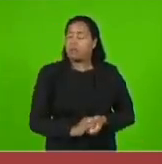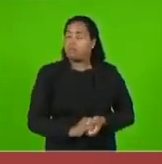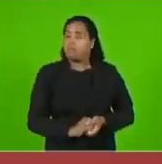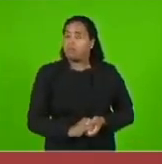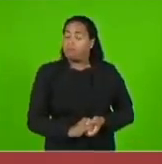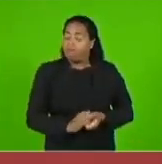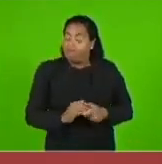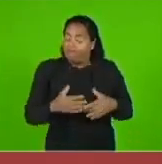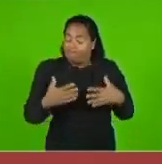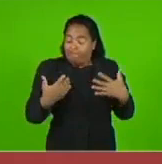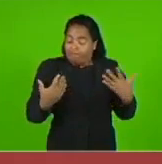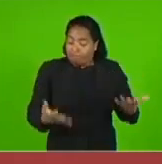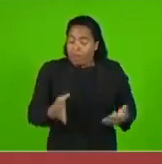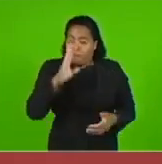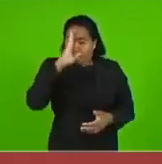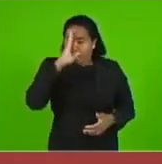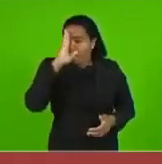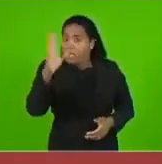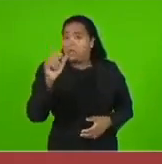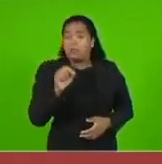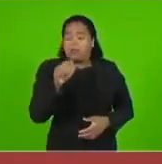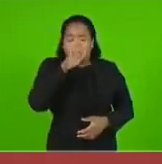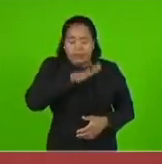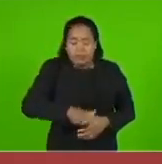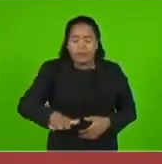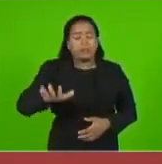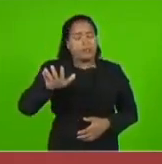Victimizing especially the children. I'm not going to